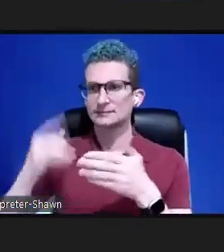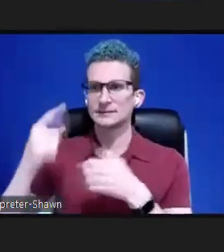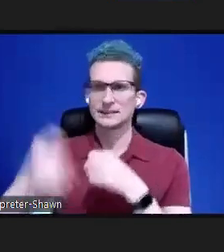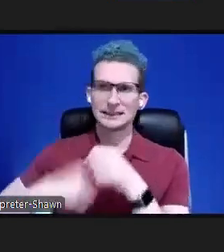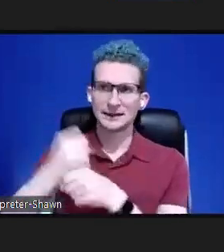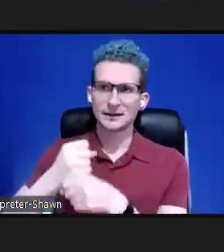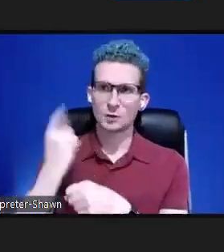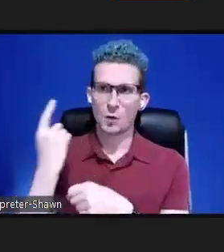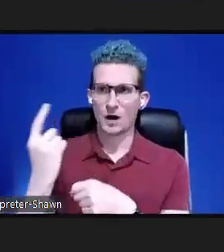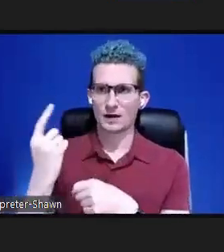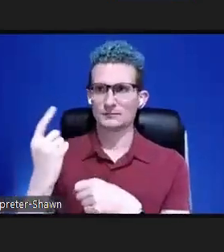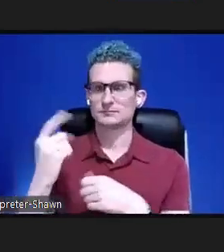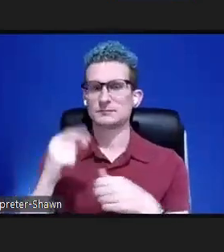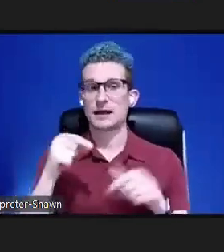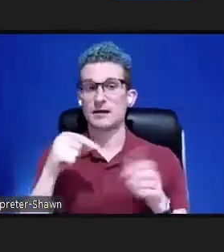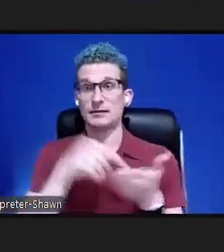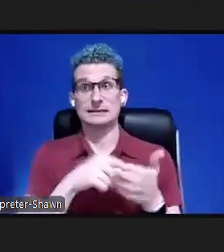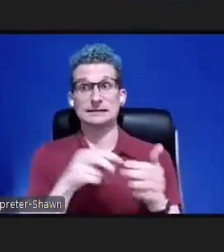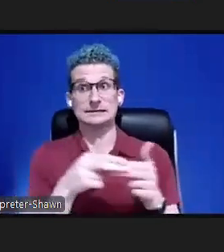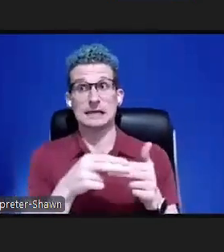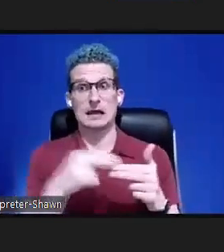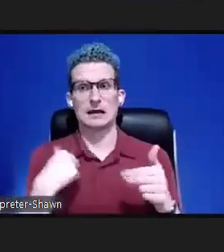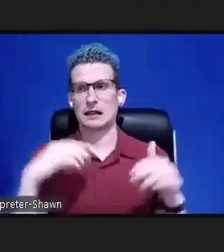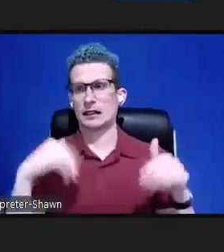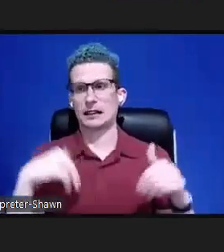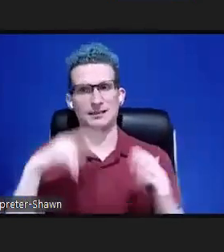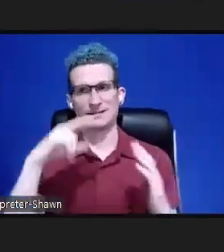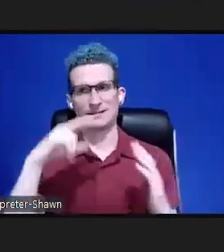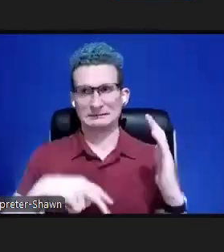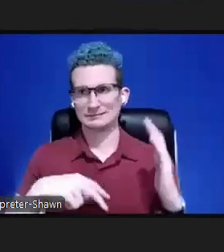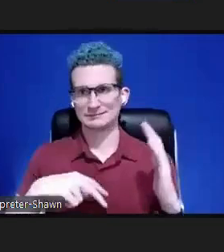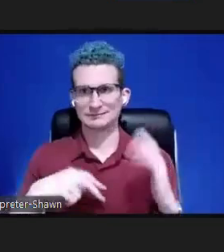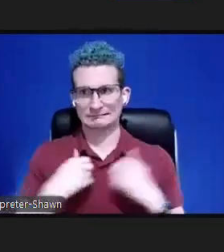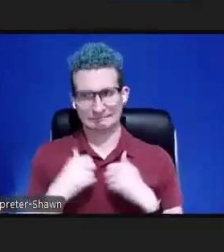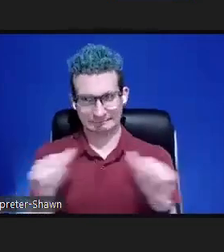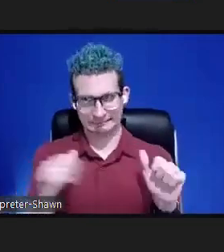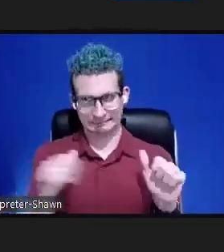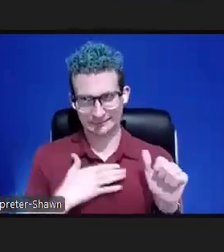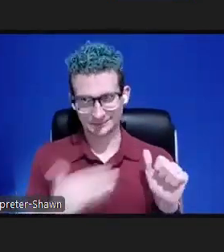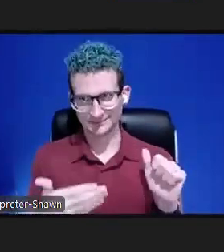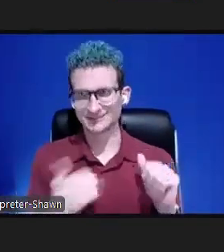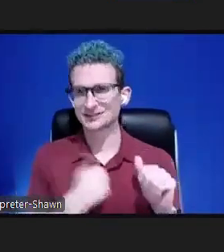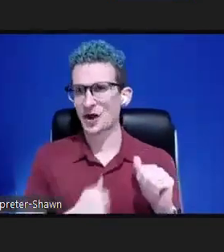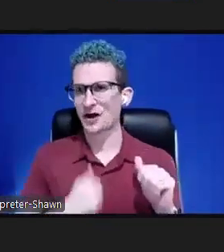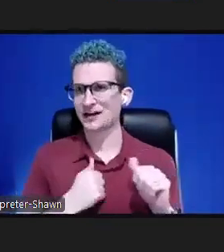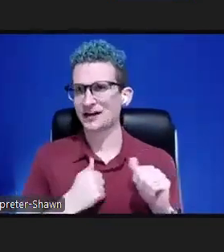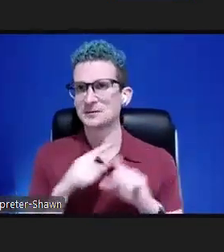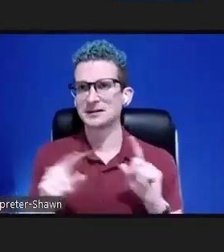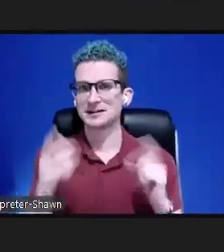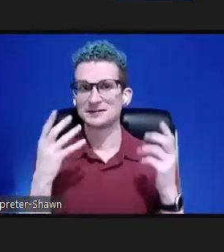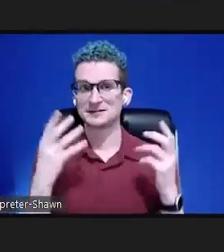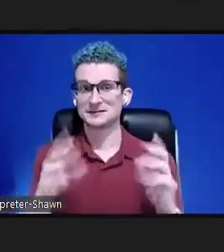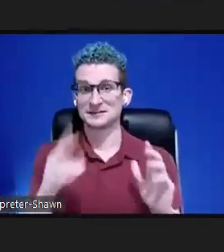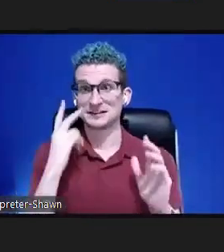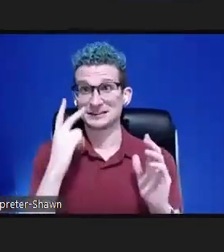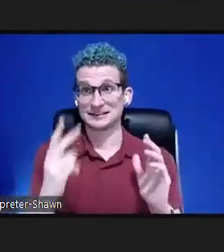reviewed this slide deck, so full disclosure there. So apologies, but I've seen a lot of this information in many different